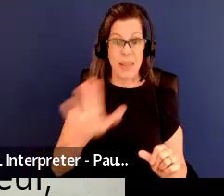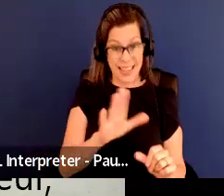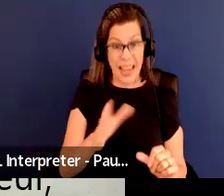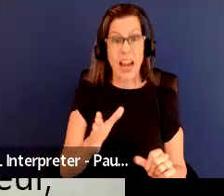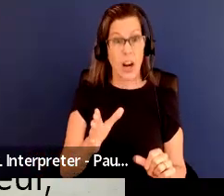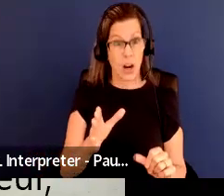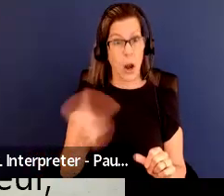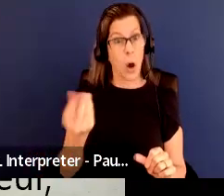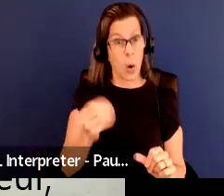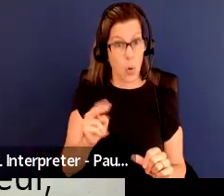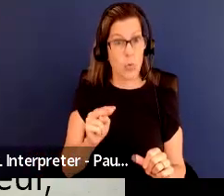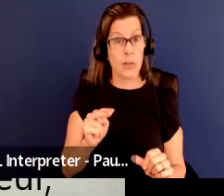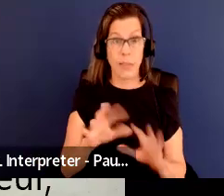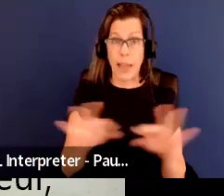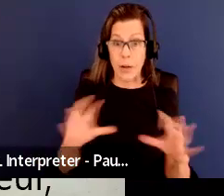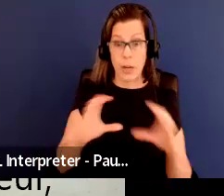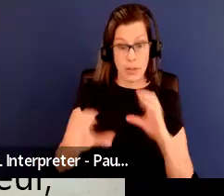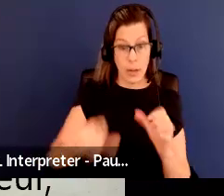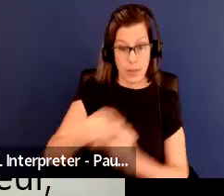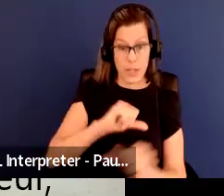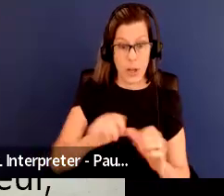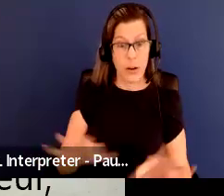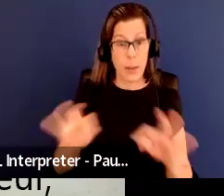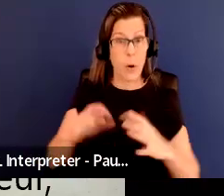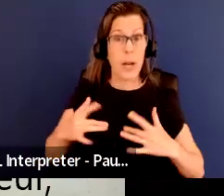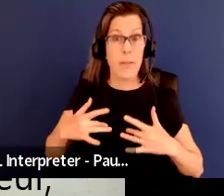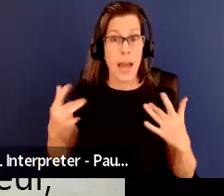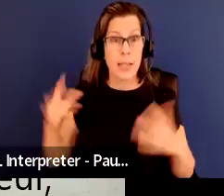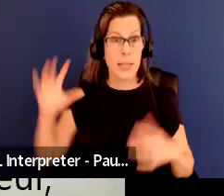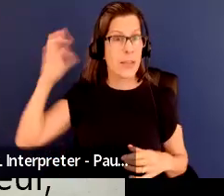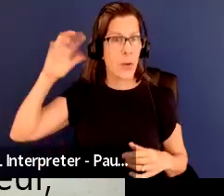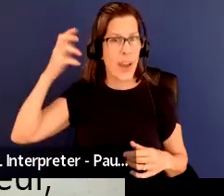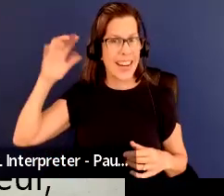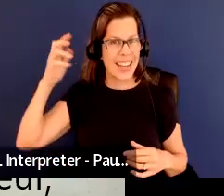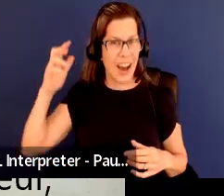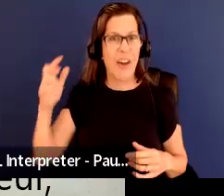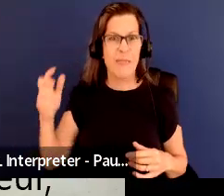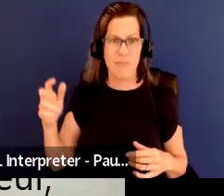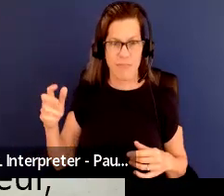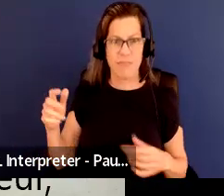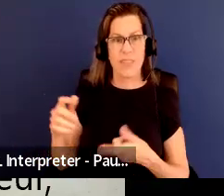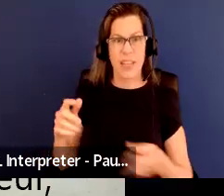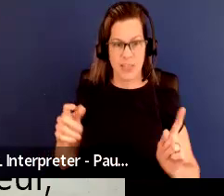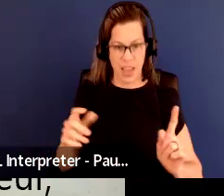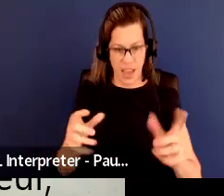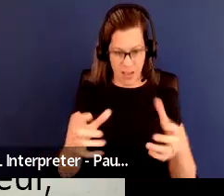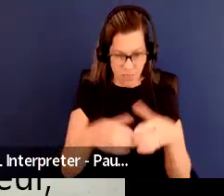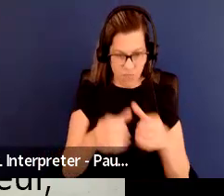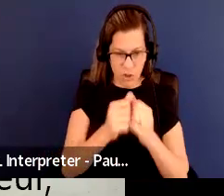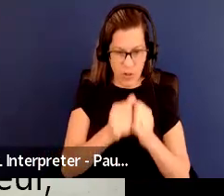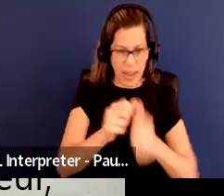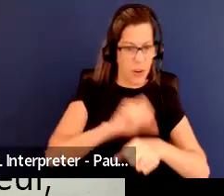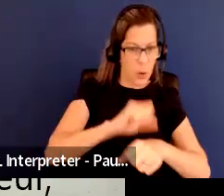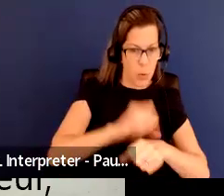They had ways of communicating to each other, important events like the radio. They bound together and worked together